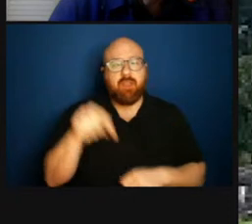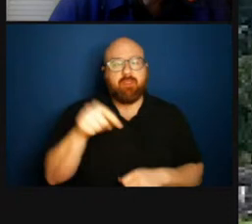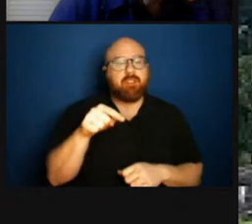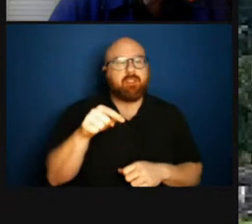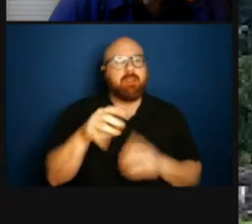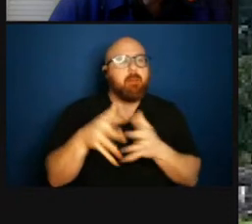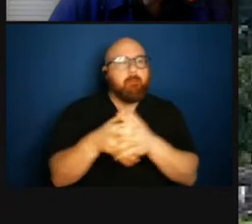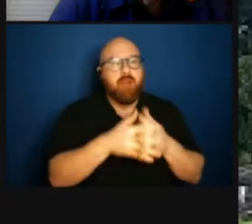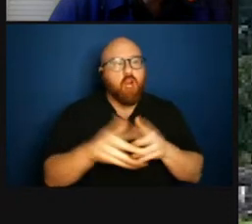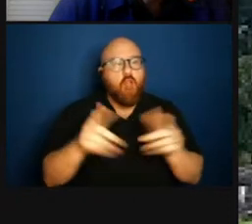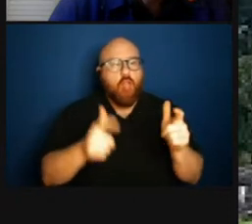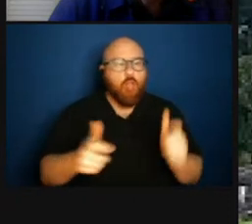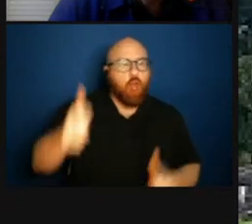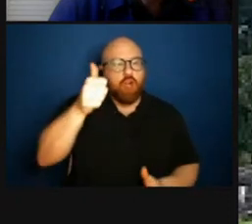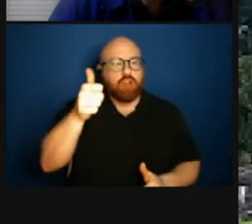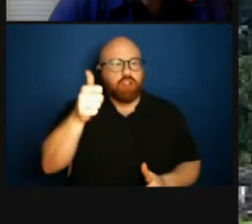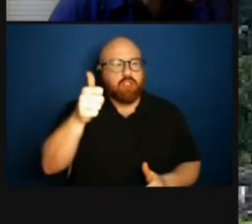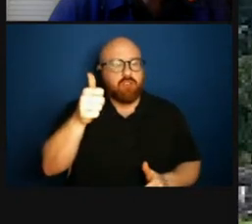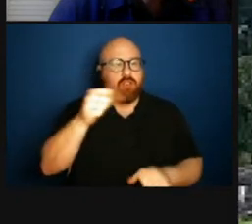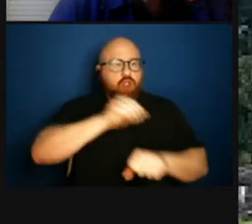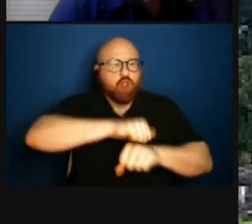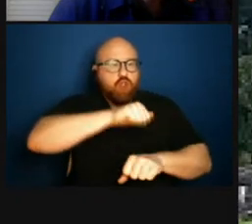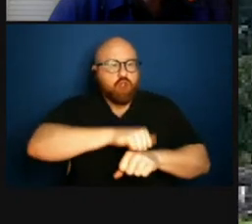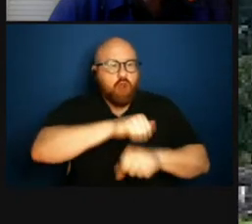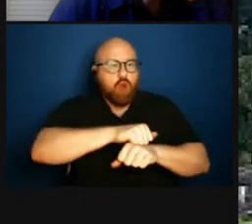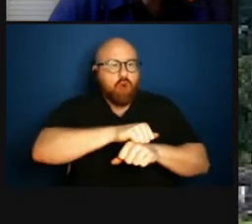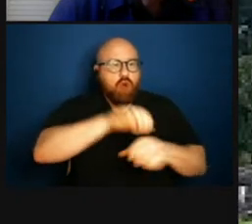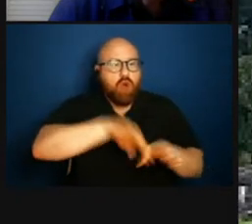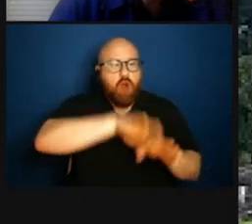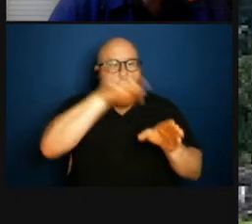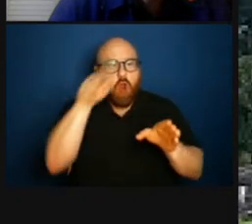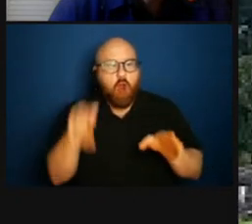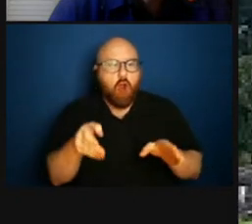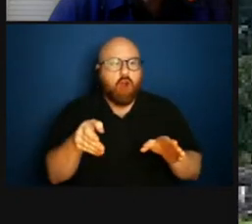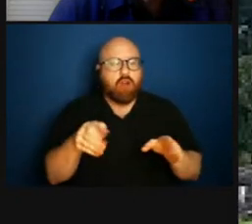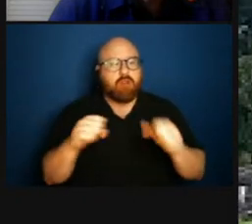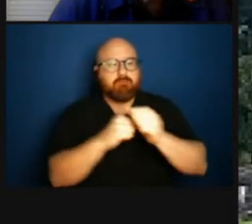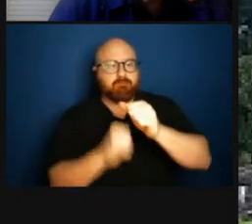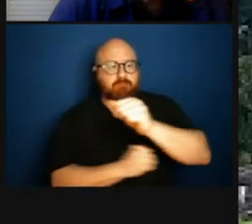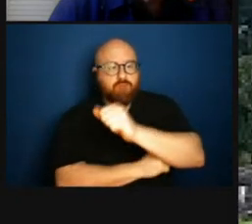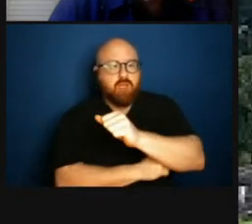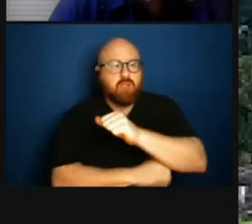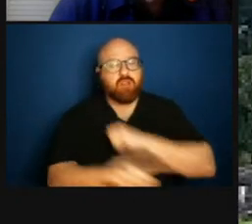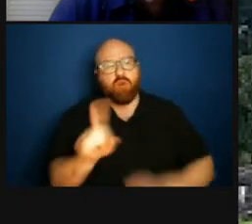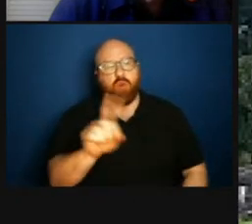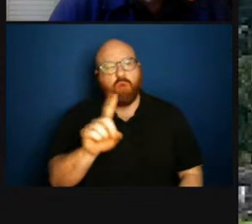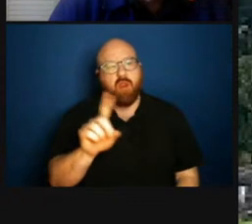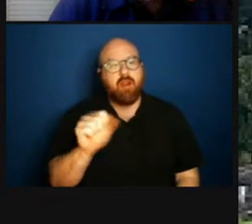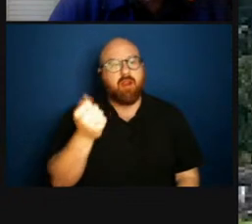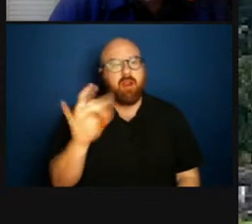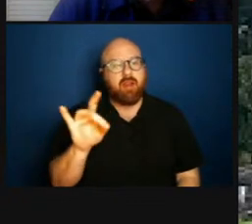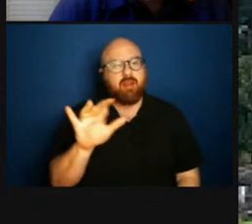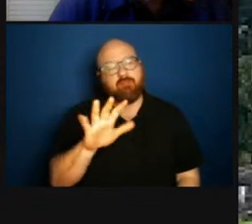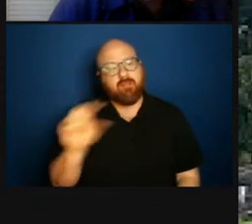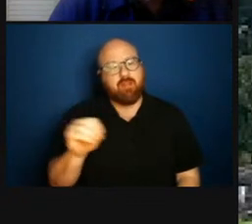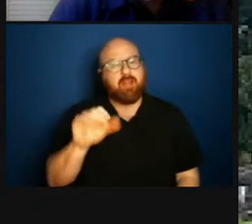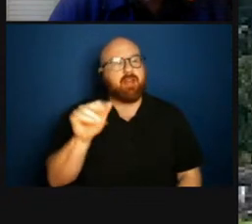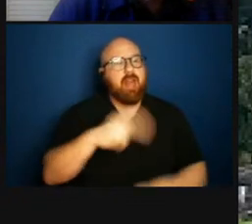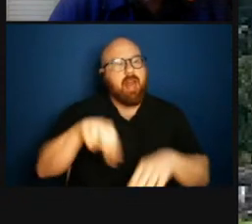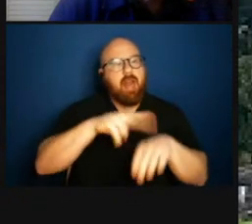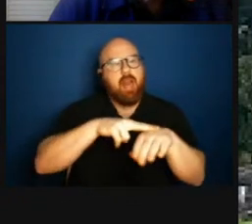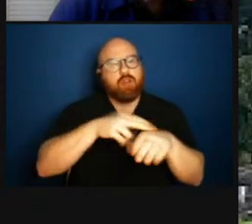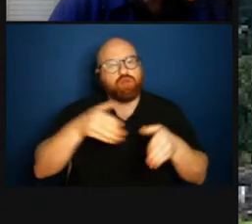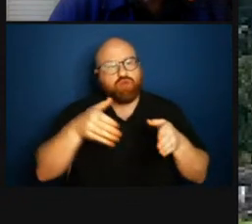bridge in the U.S. on the 1815 National Road. There are also events as